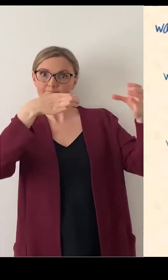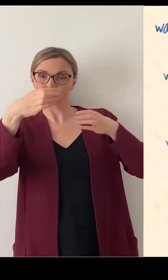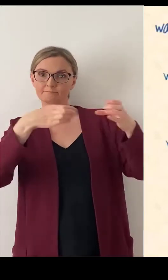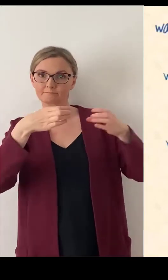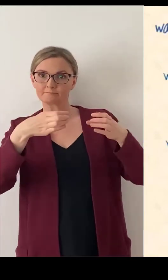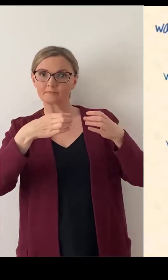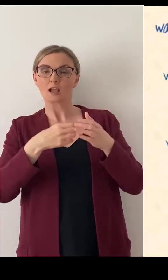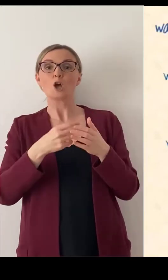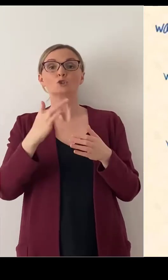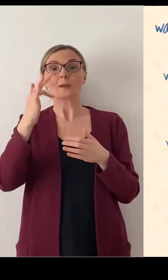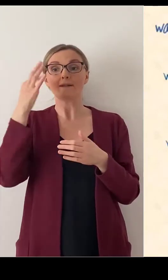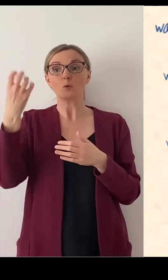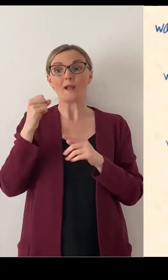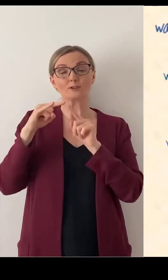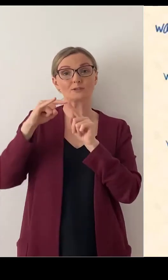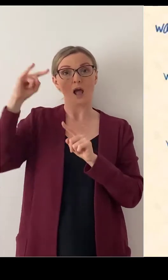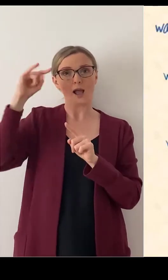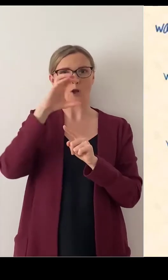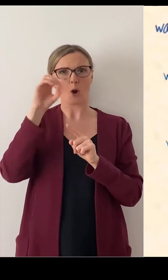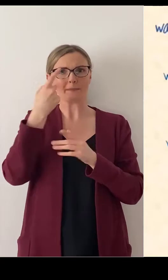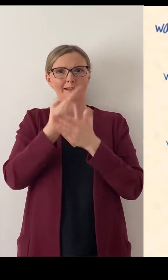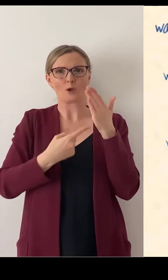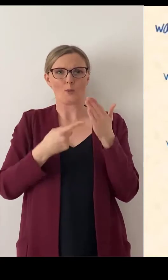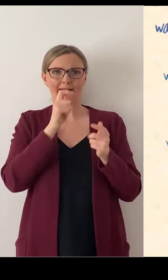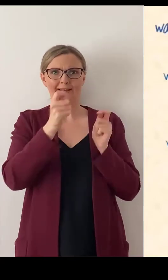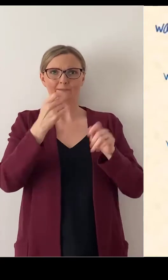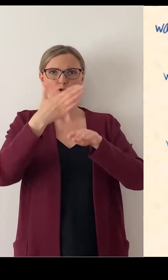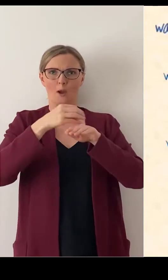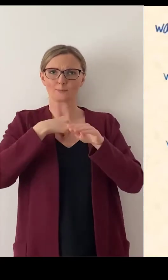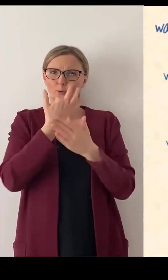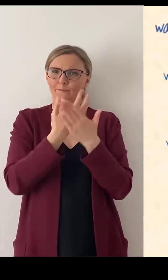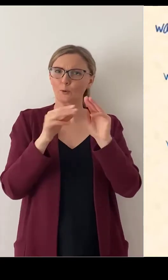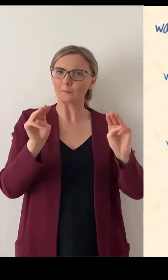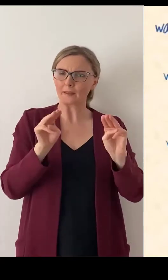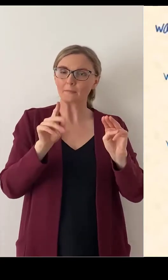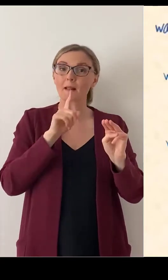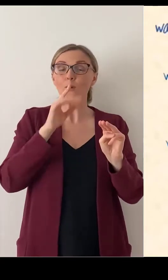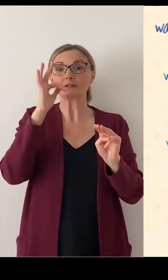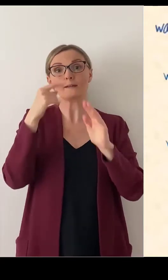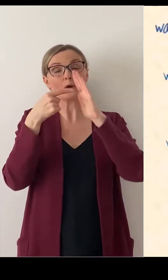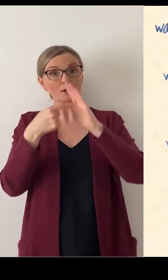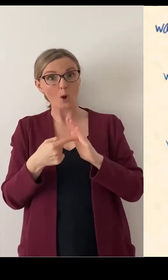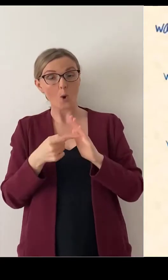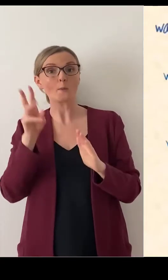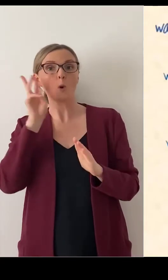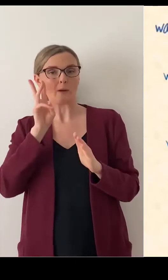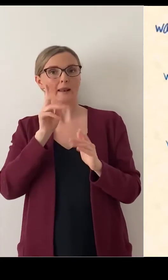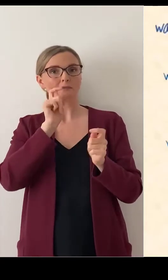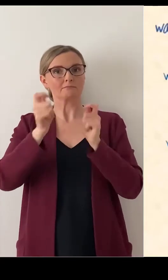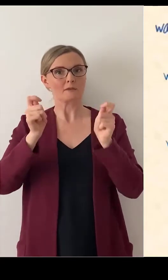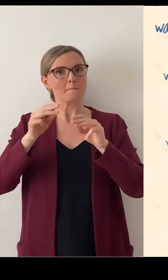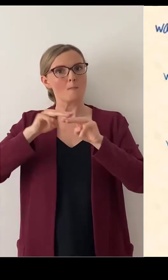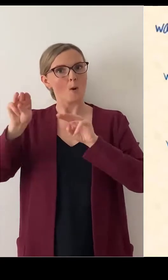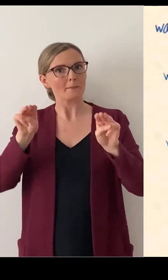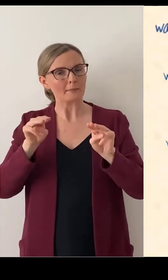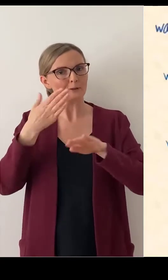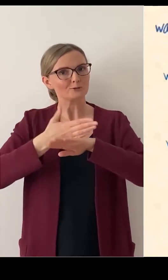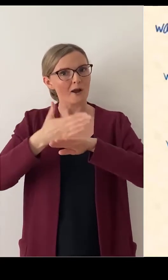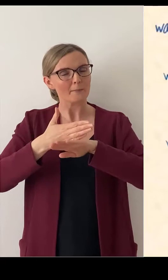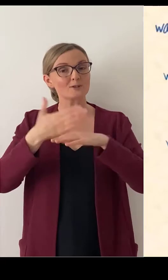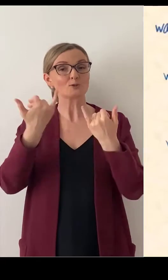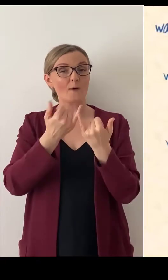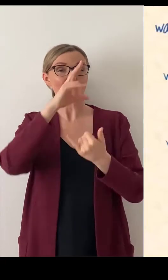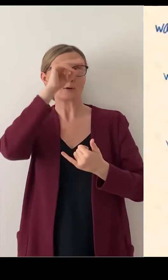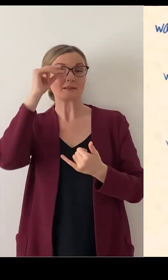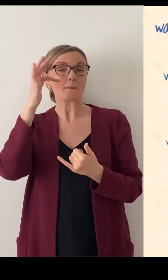the wages were low, firms would like to hire more people. So think of a fast food joint, for instance. If the wages are very